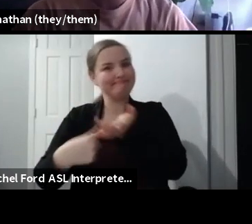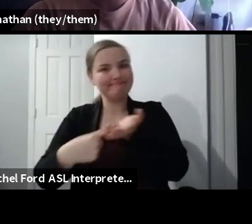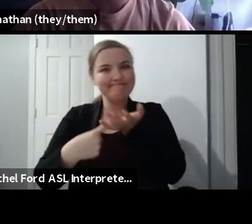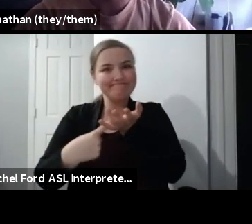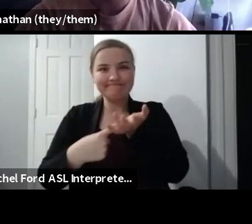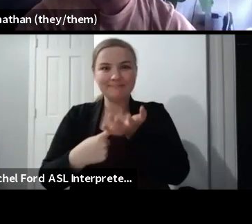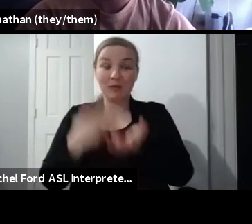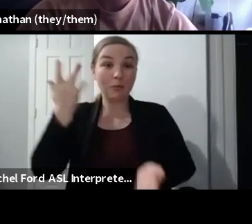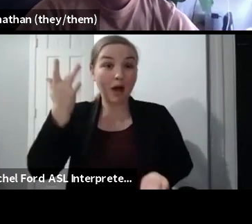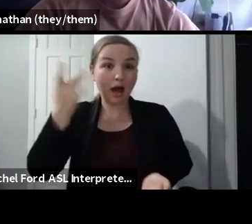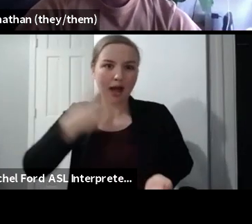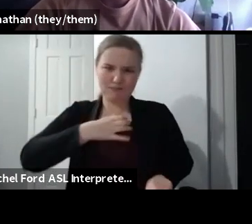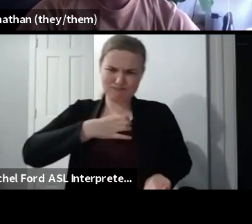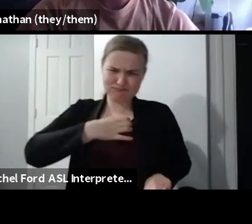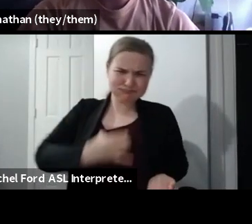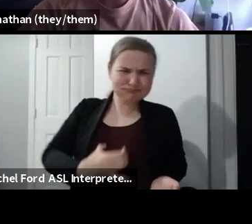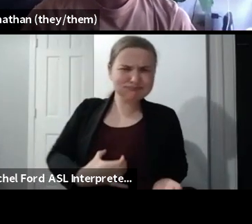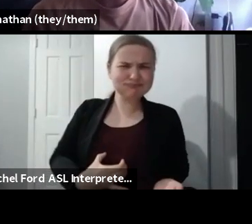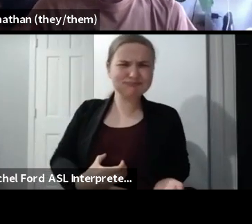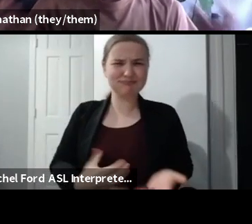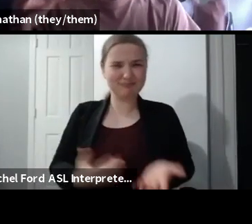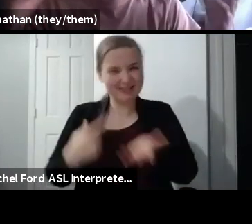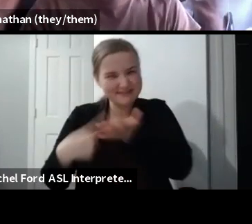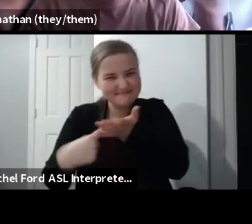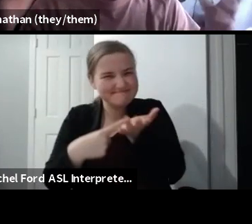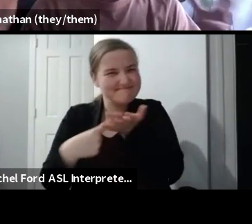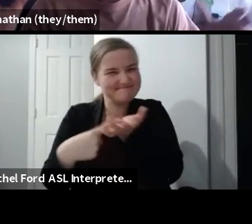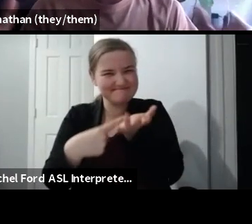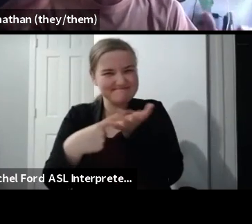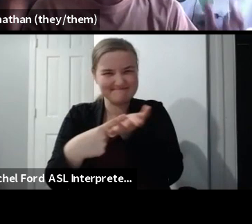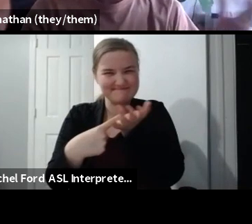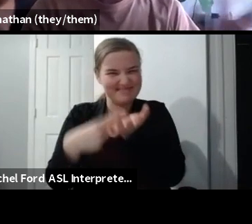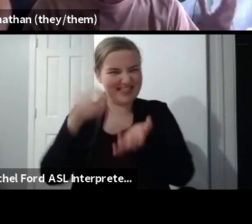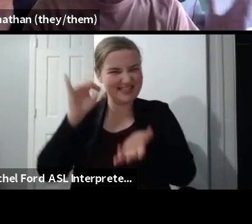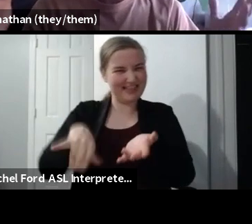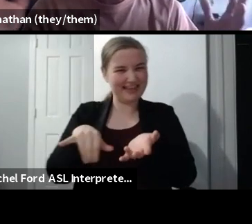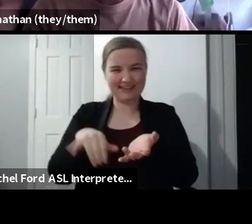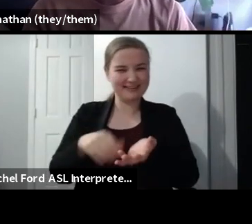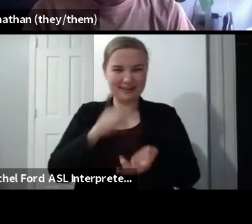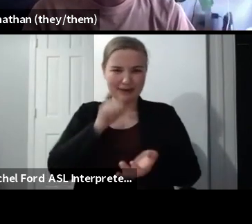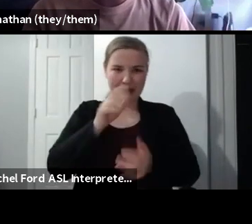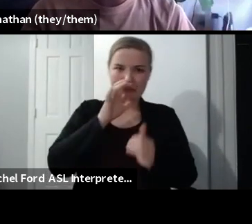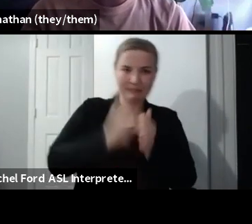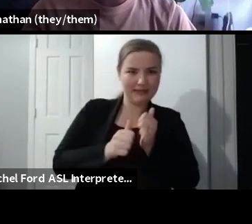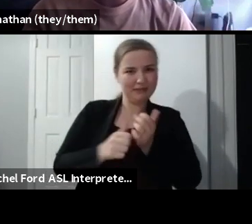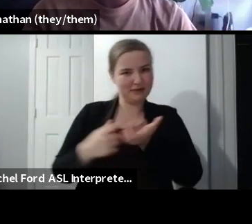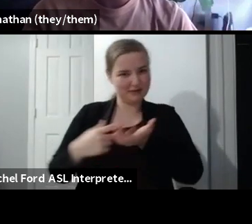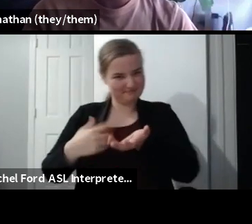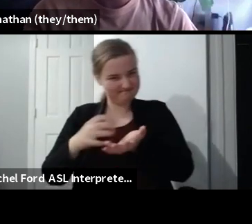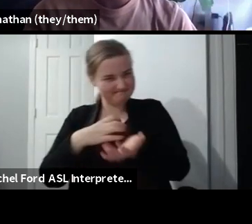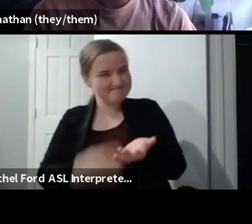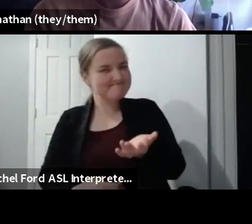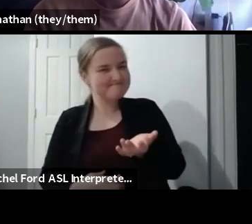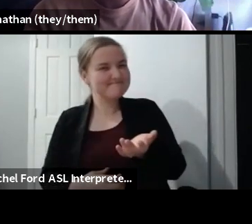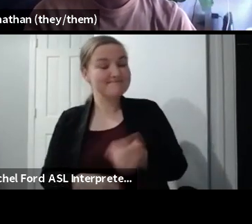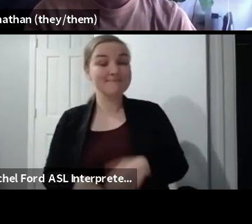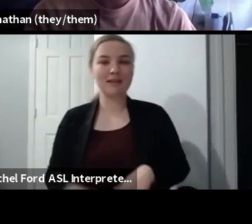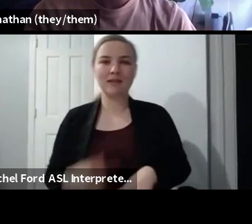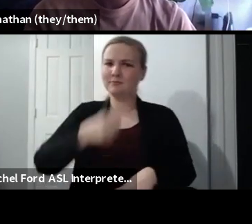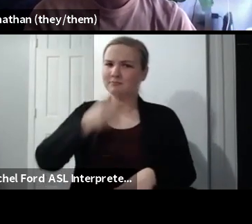love it. And I love that a lot. So those are like the physical ingredients of minds. I love collaborative making. And then